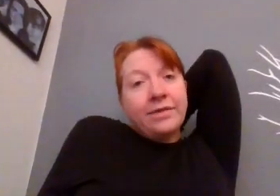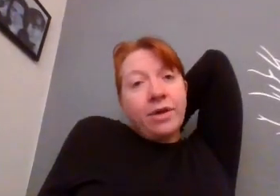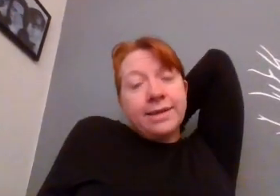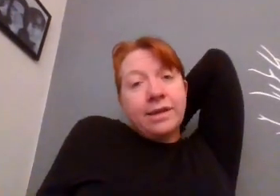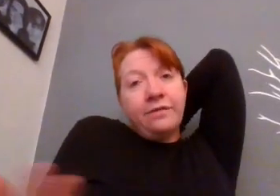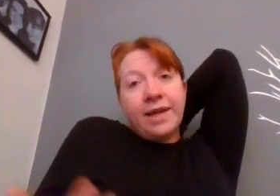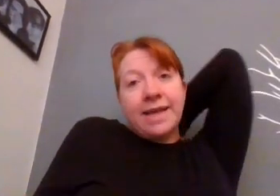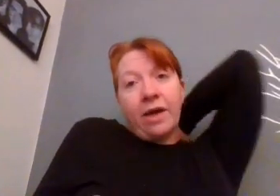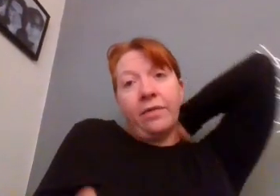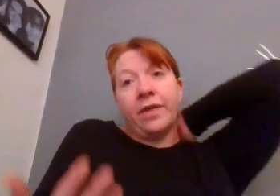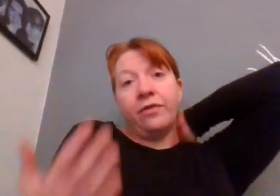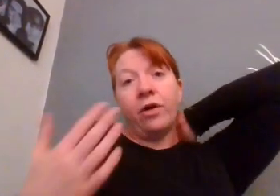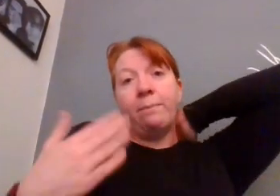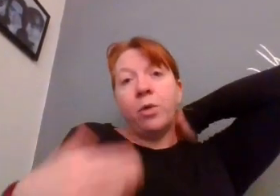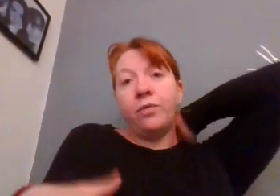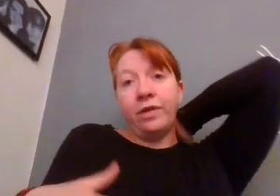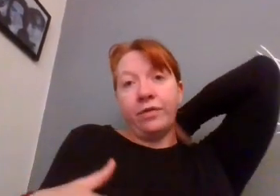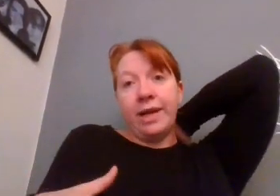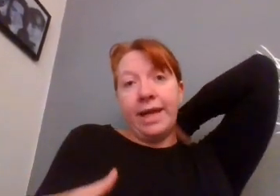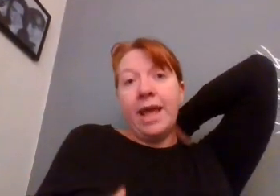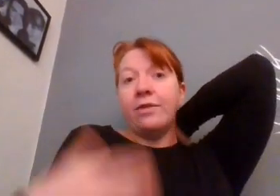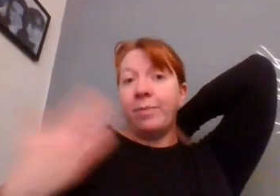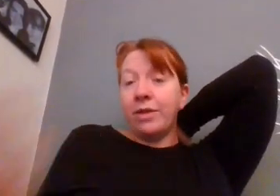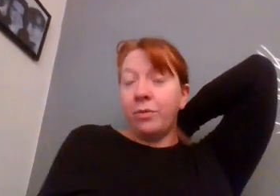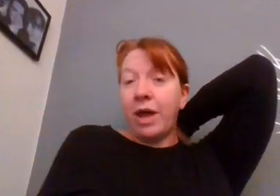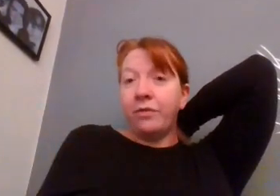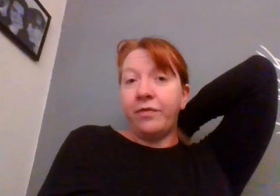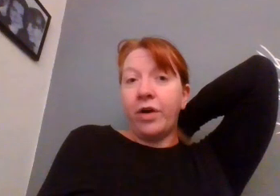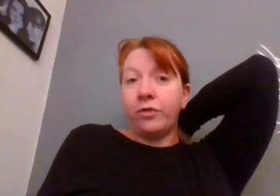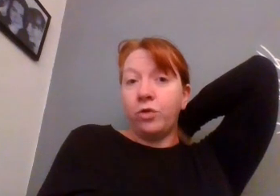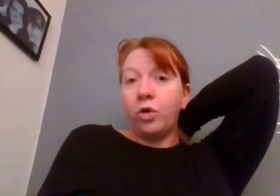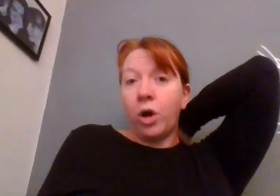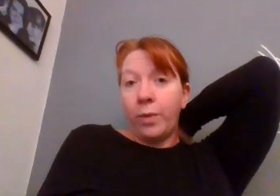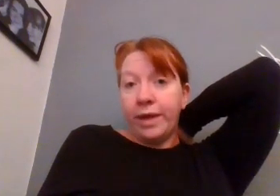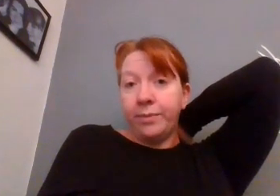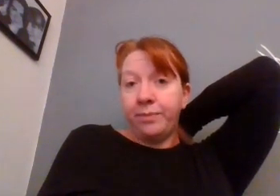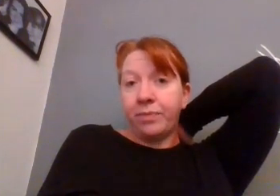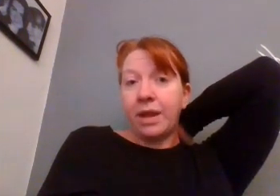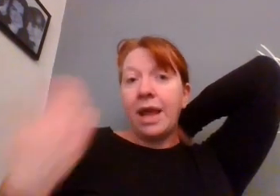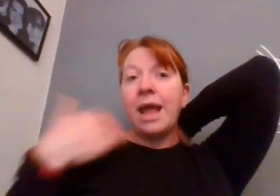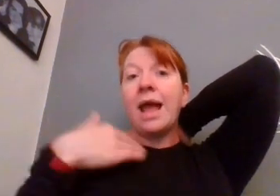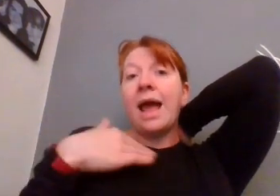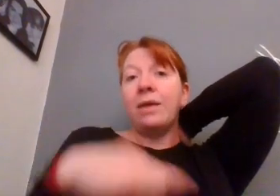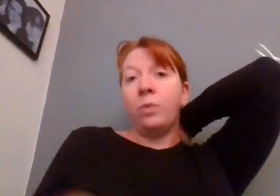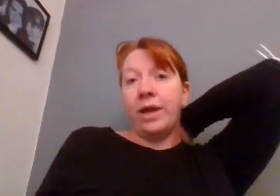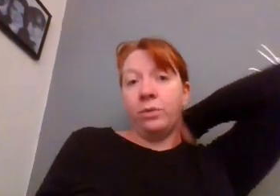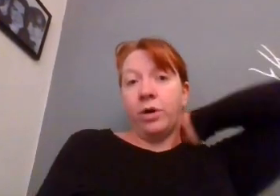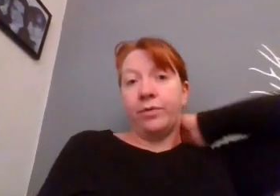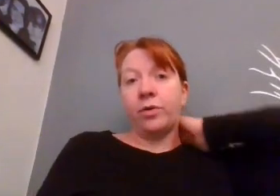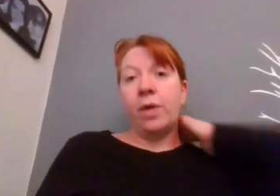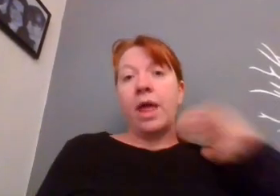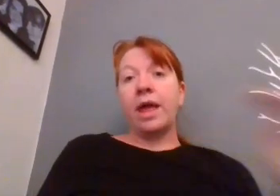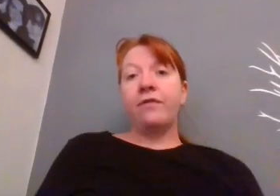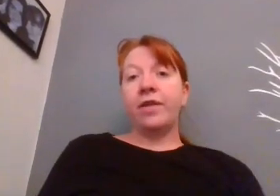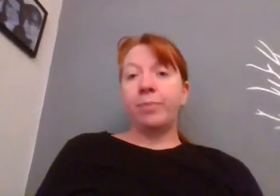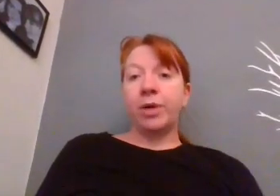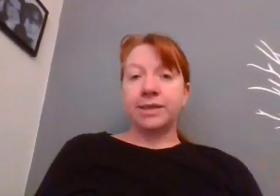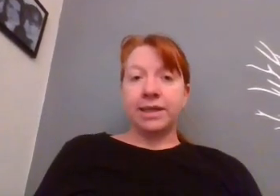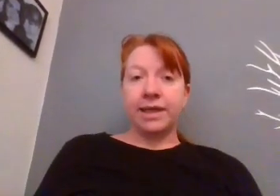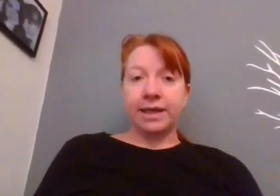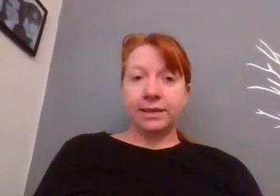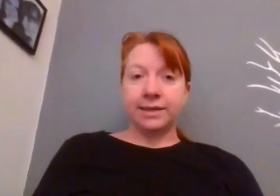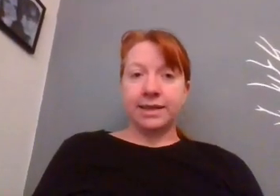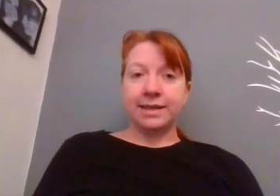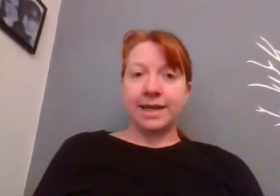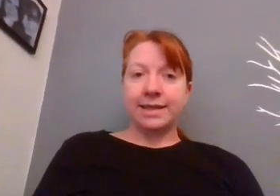And Einstein figured out that time moves differently depending on how fast you're going and where you are. So if this